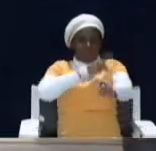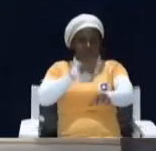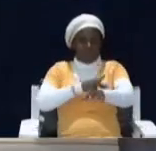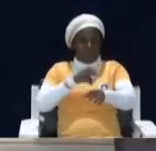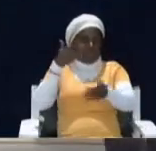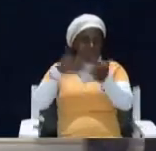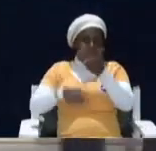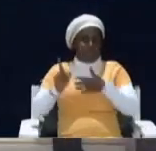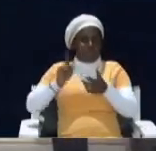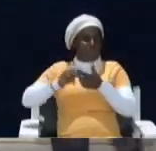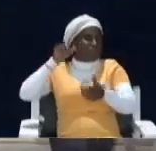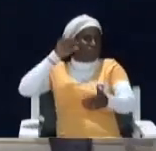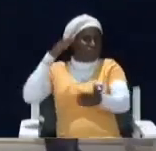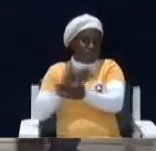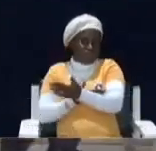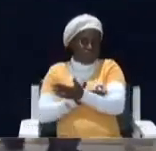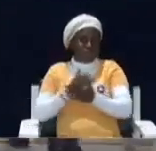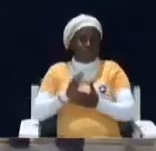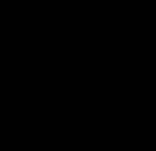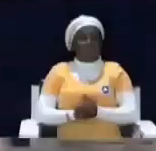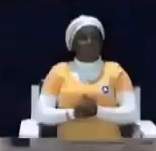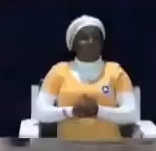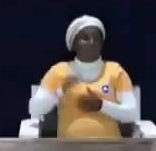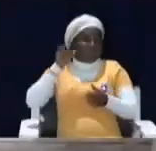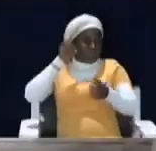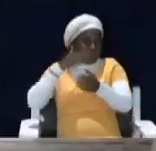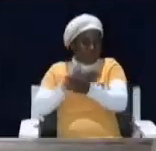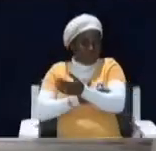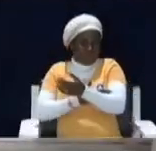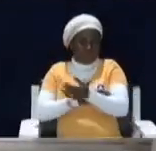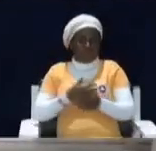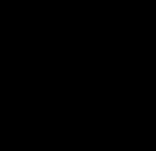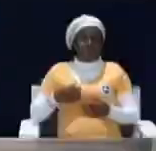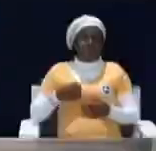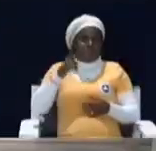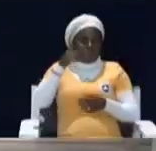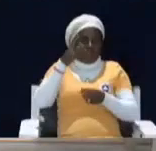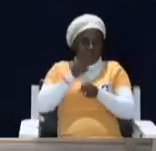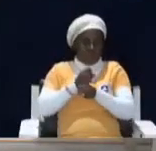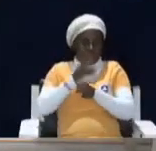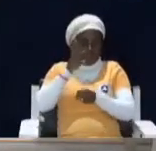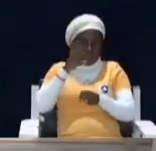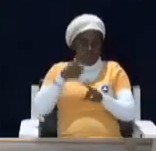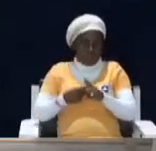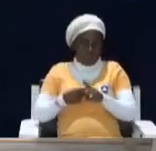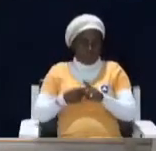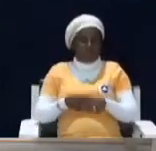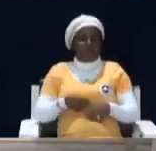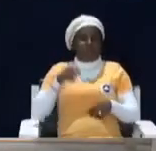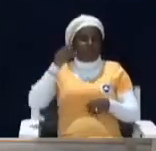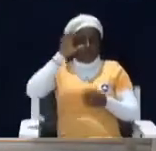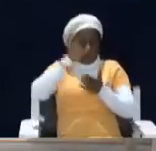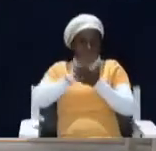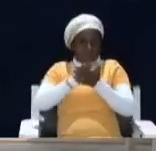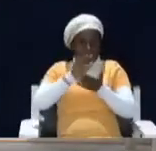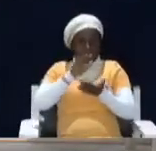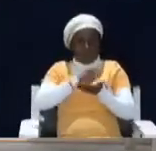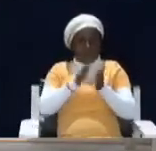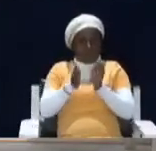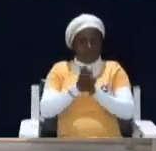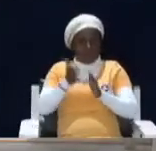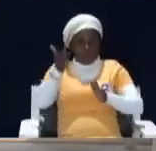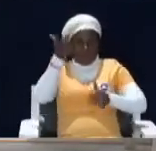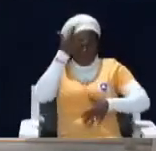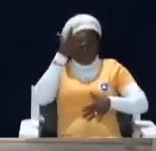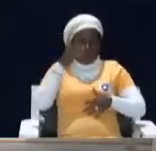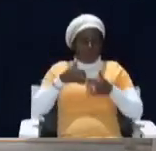to my daughter, Finifoluwa. My daughter was a year and 6 months. My husband became sick. He lost